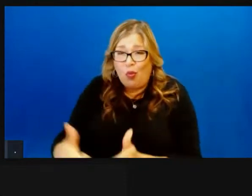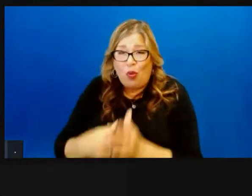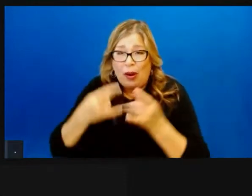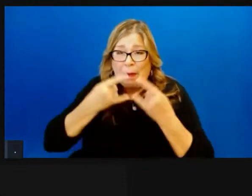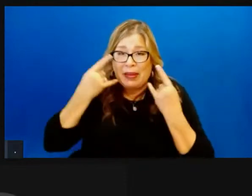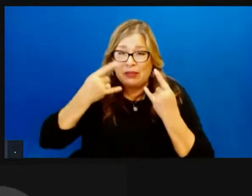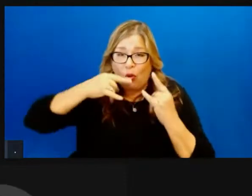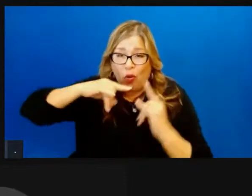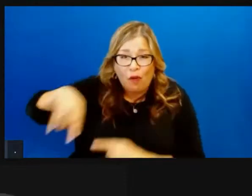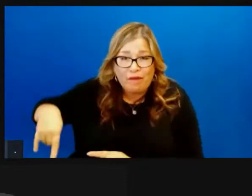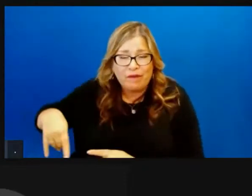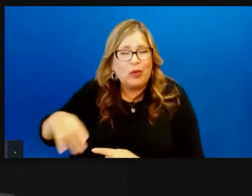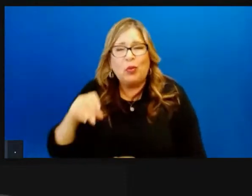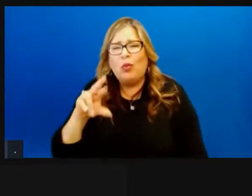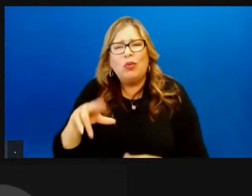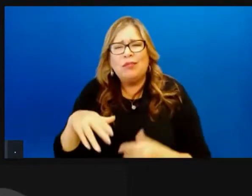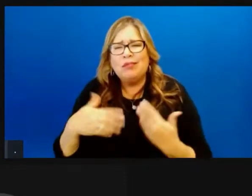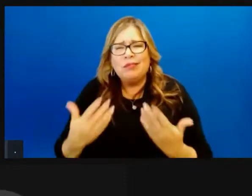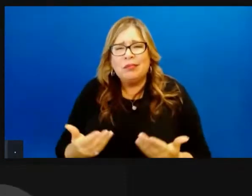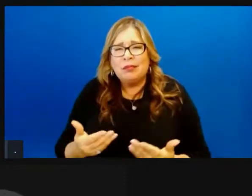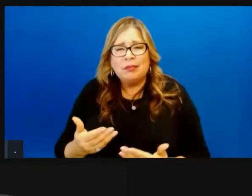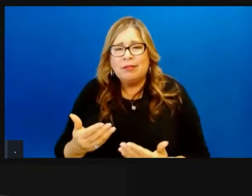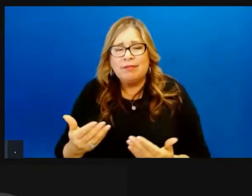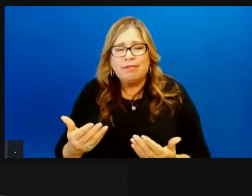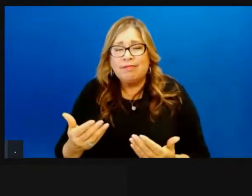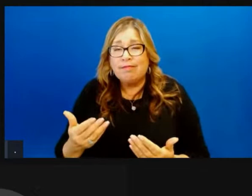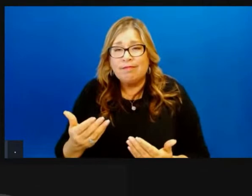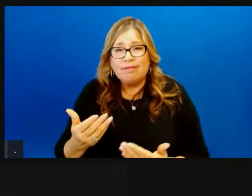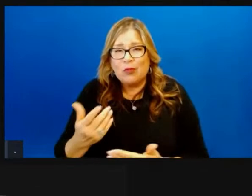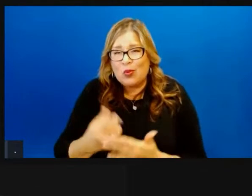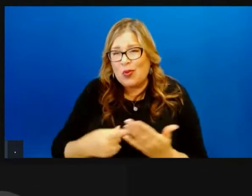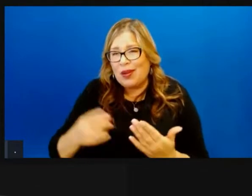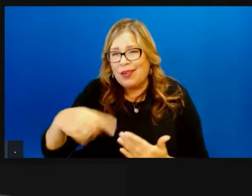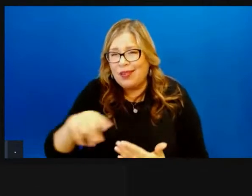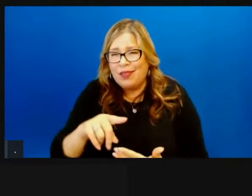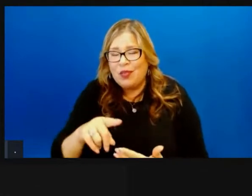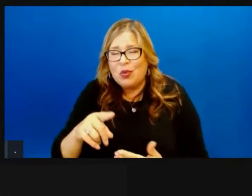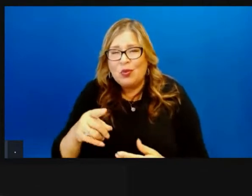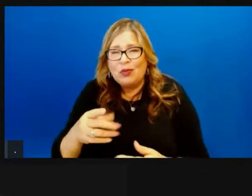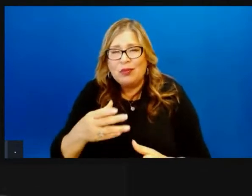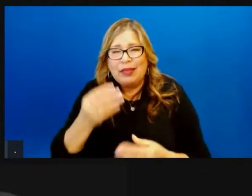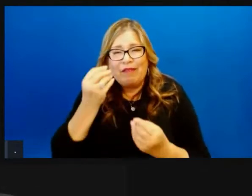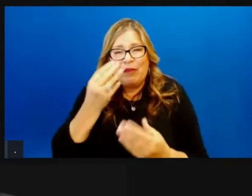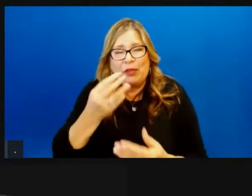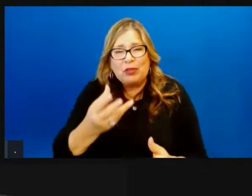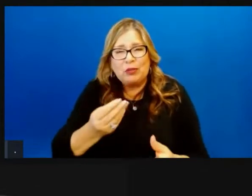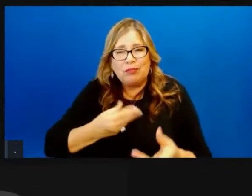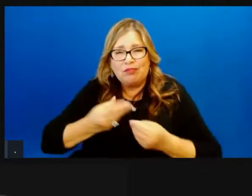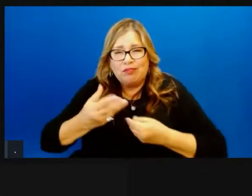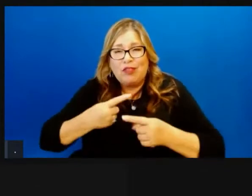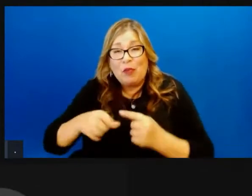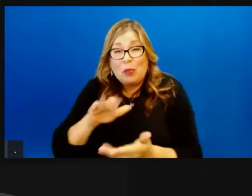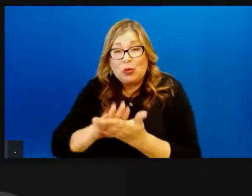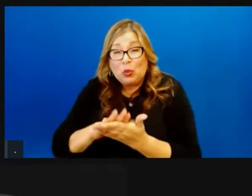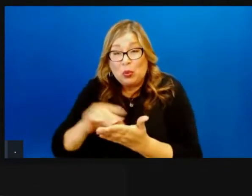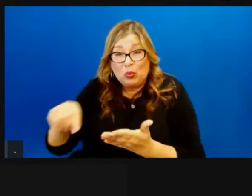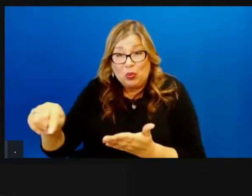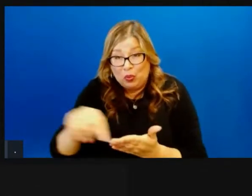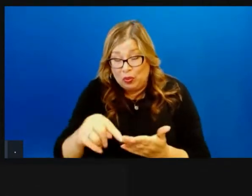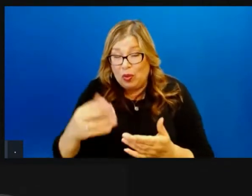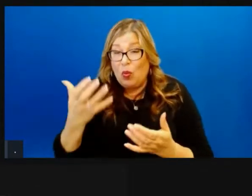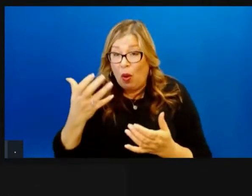how much has these state officials been hearing from local school departments or school districts that they really would like the mask mandate